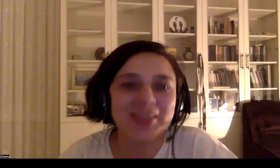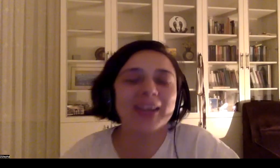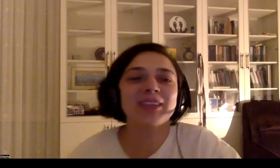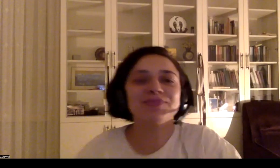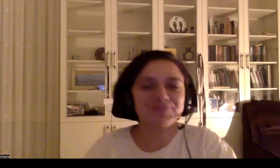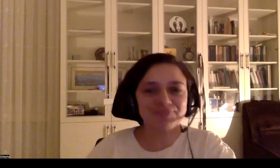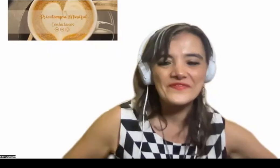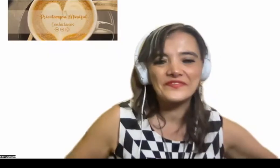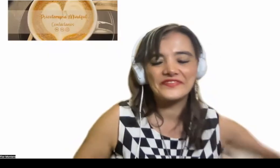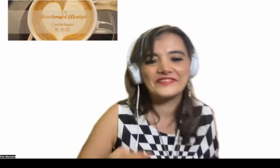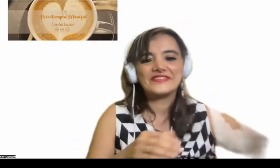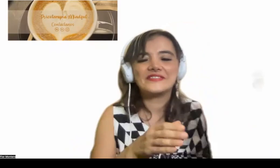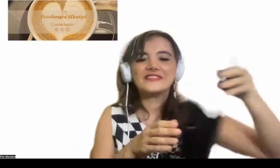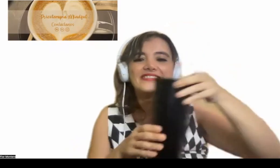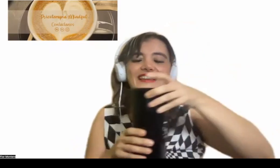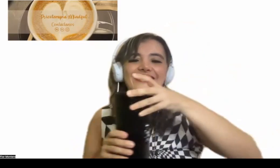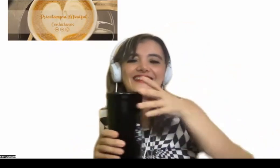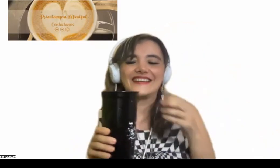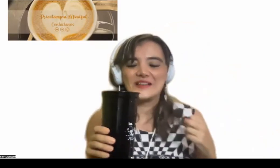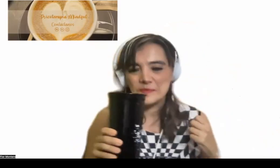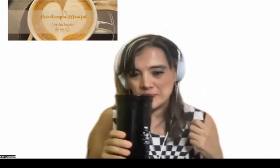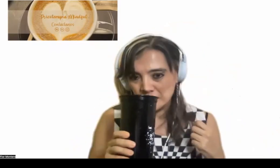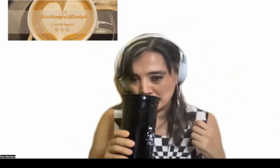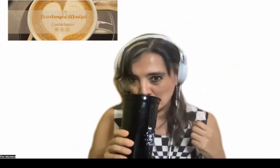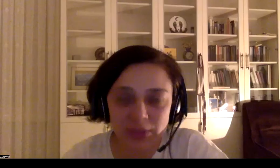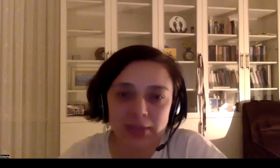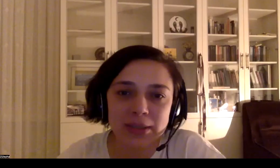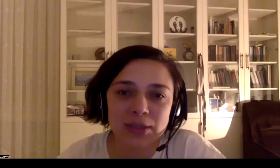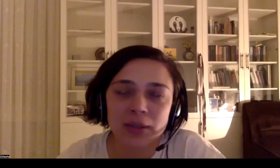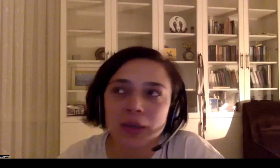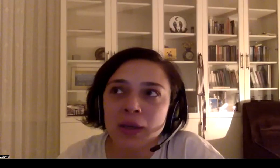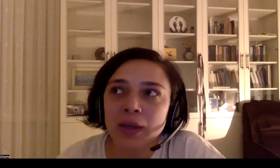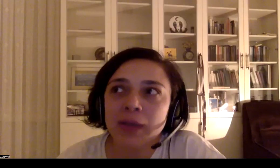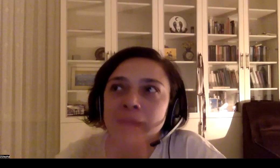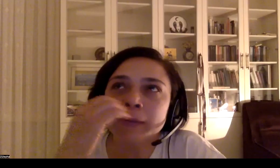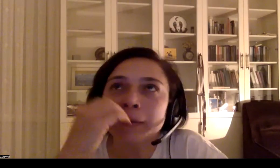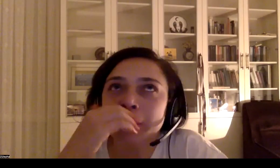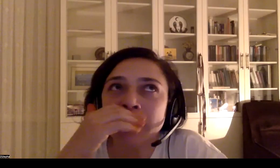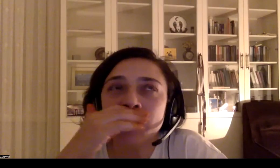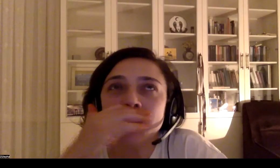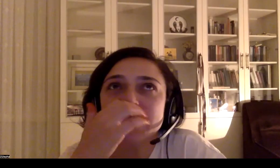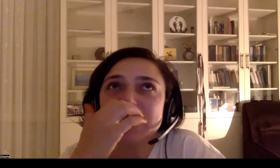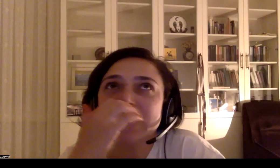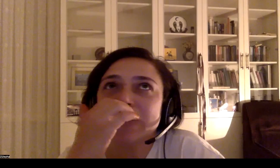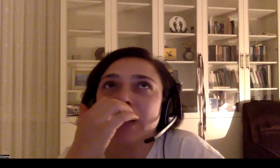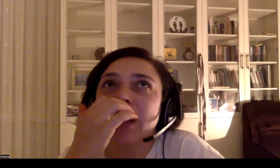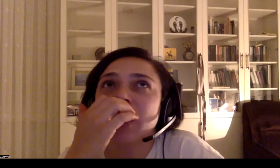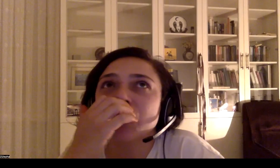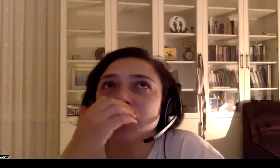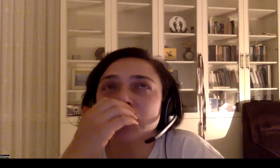much. Hi. Hi. Hi, colleagues, and hi, and thank you for the presentation. My question is